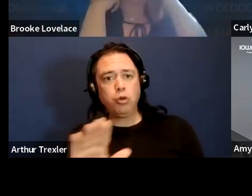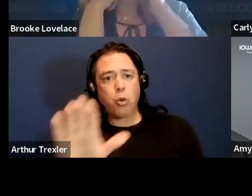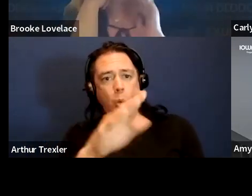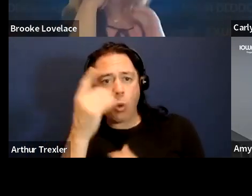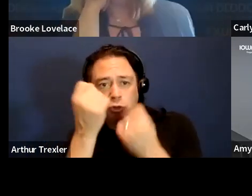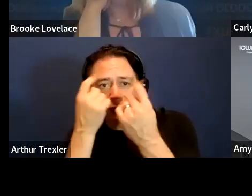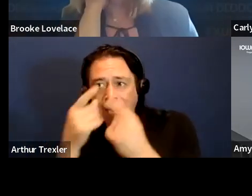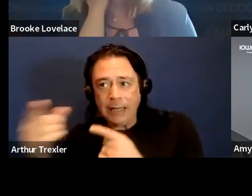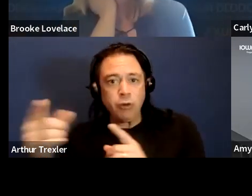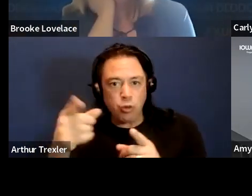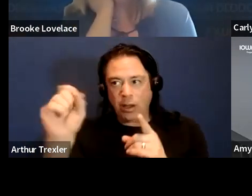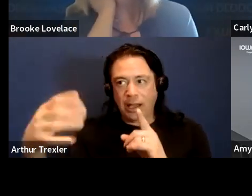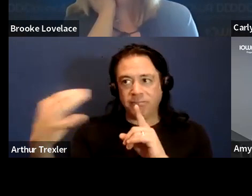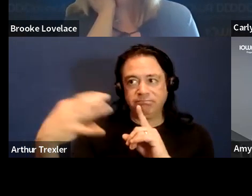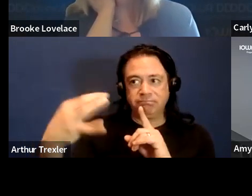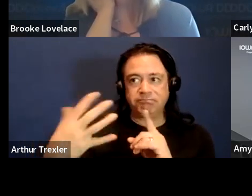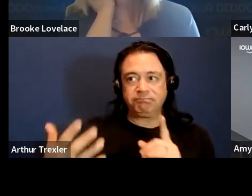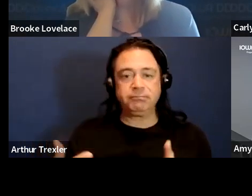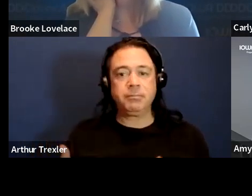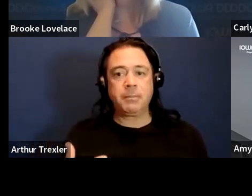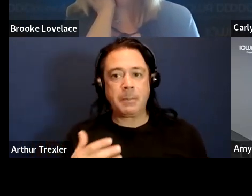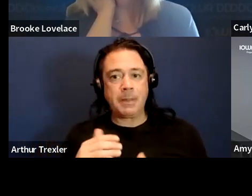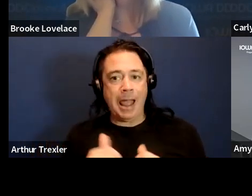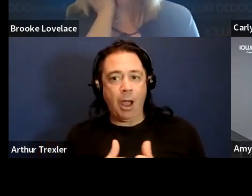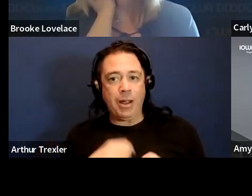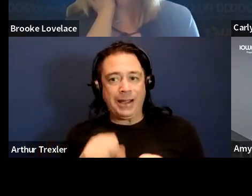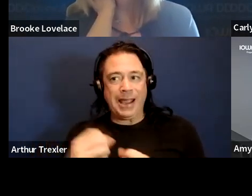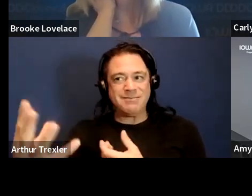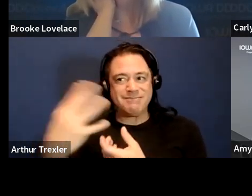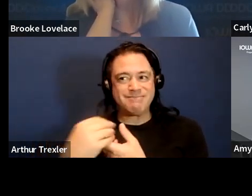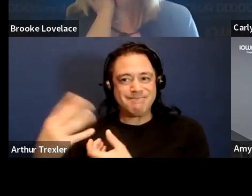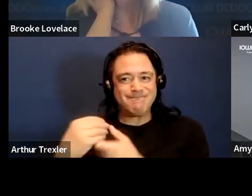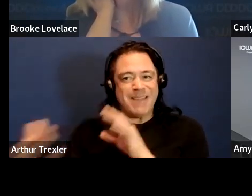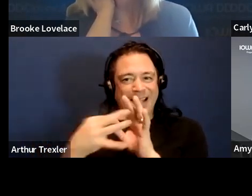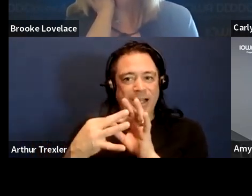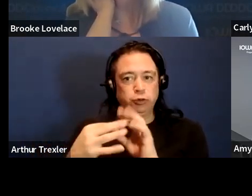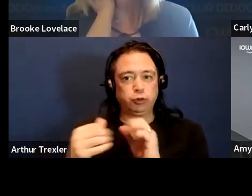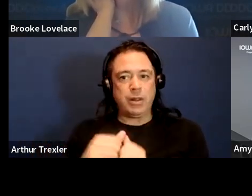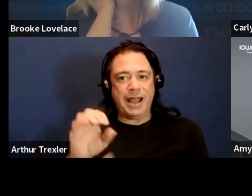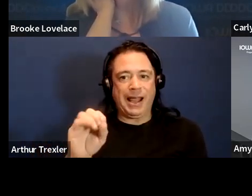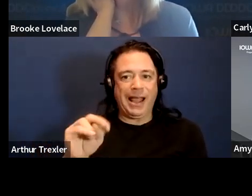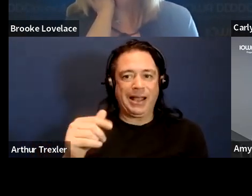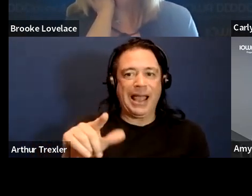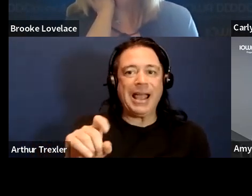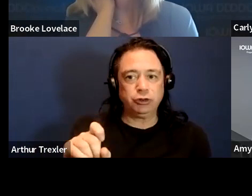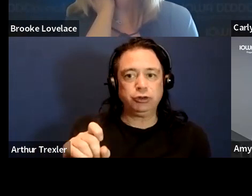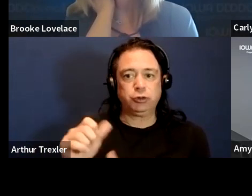I think that was the main question, was how do we people engage? Lots of